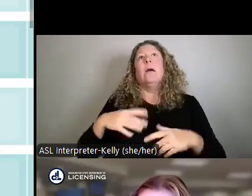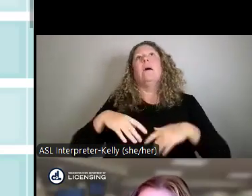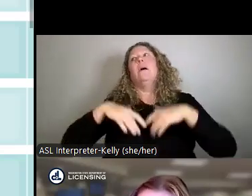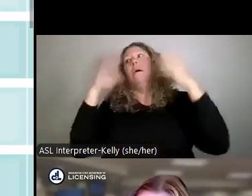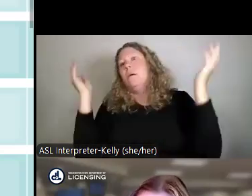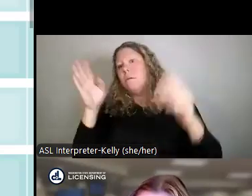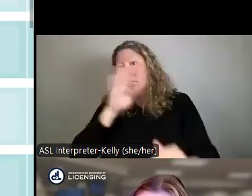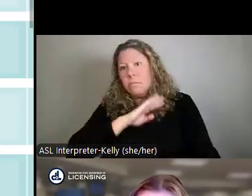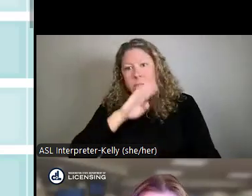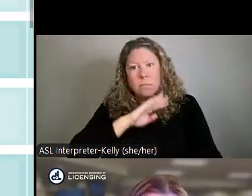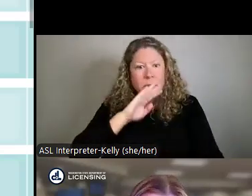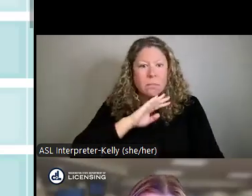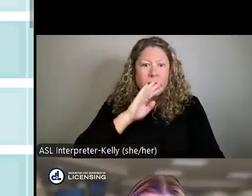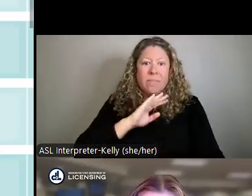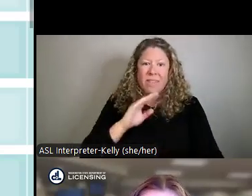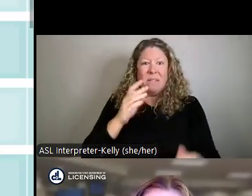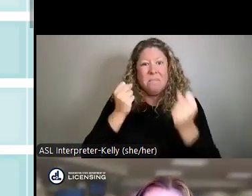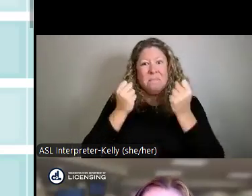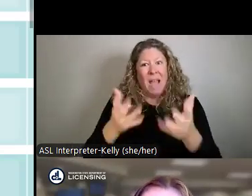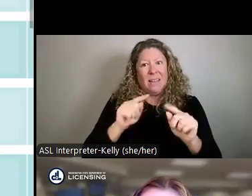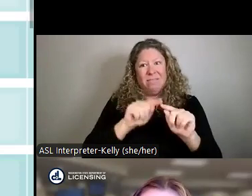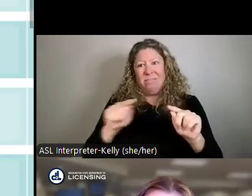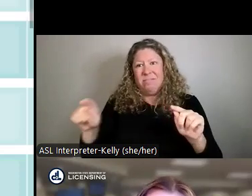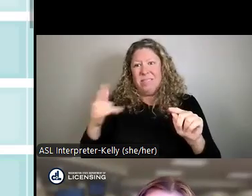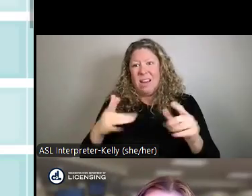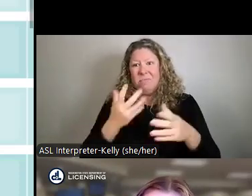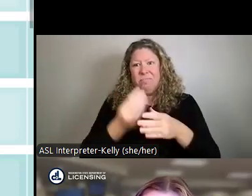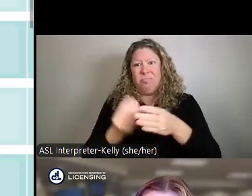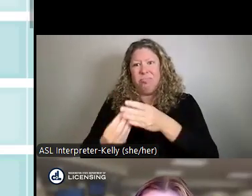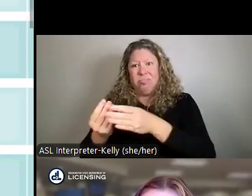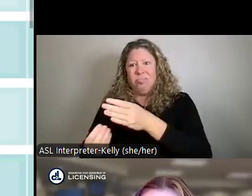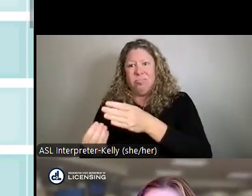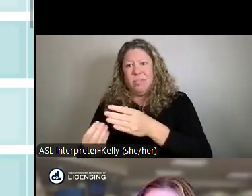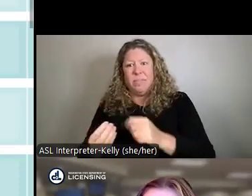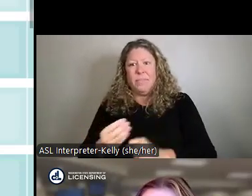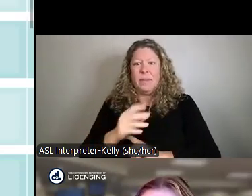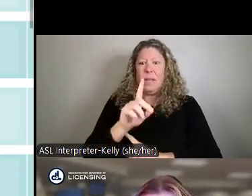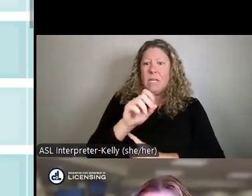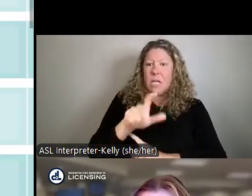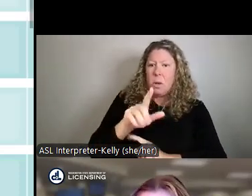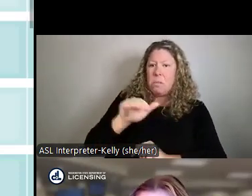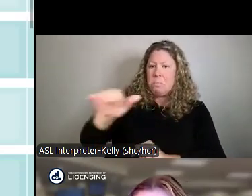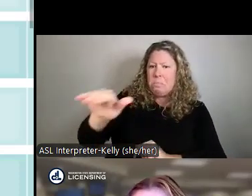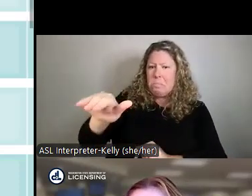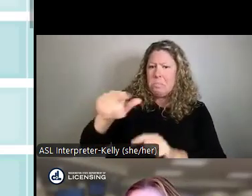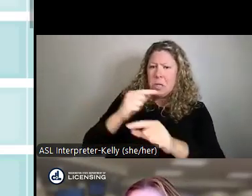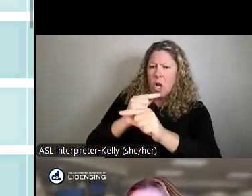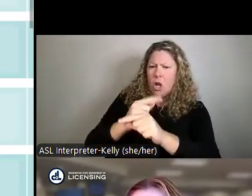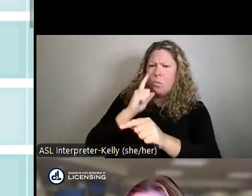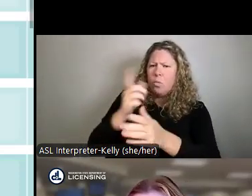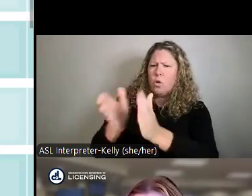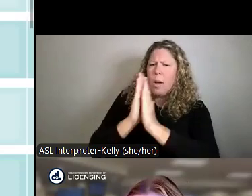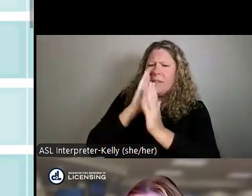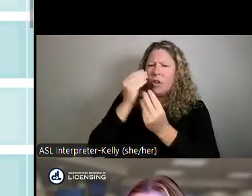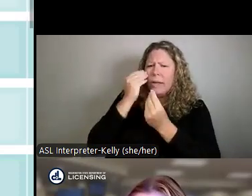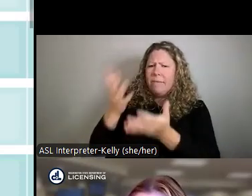lot of different things that can be missing. Department of Licensing will send out a request for information to the guard for each of